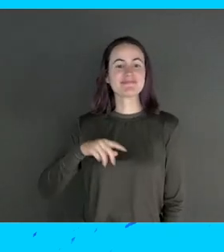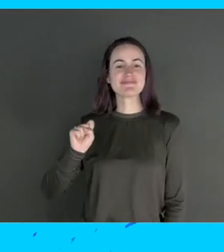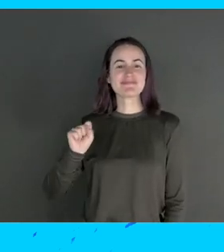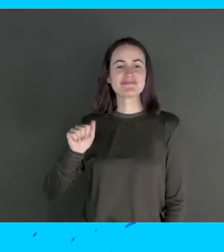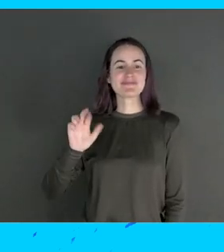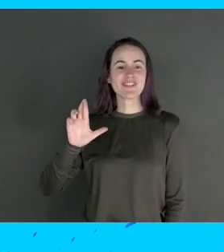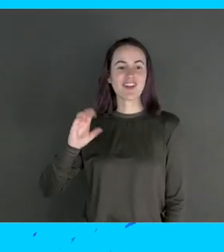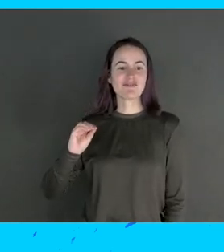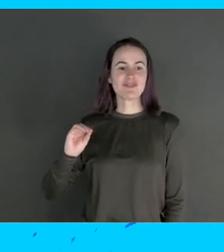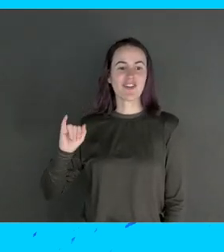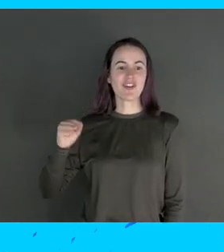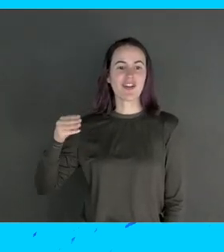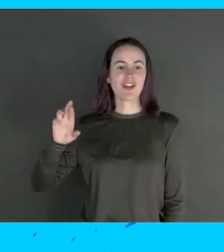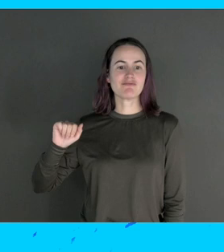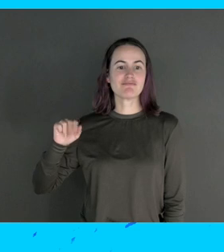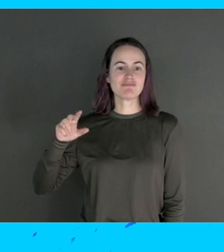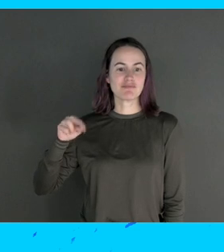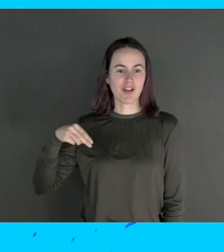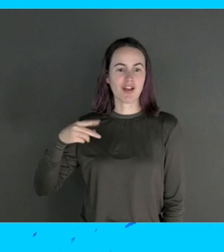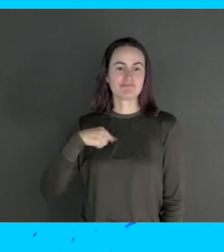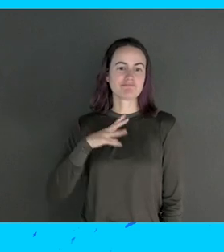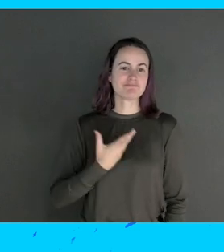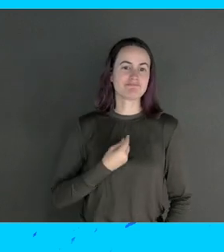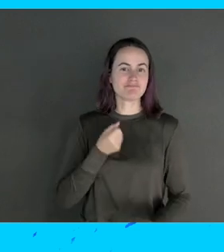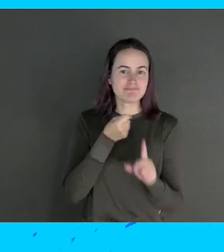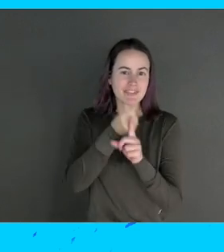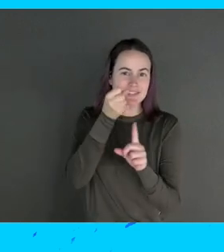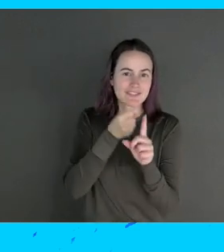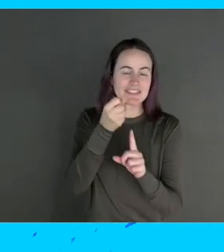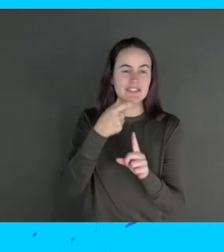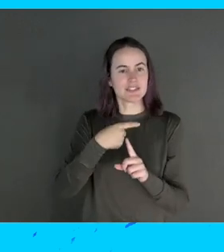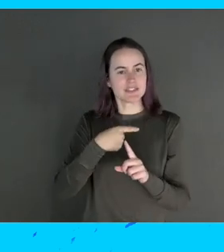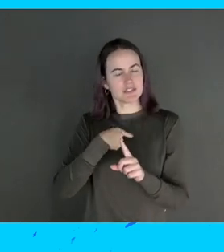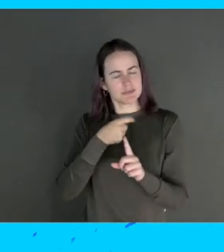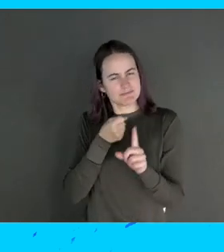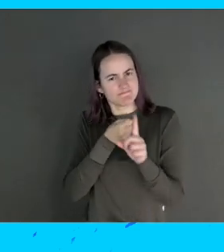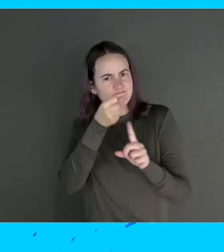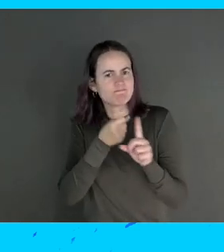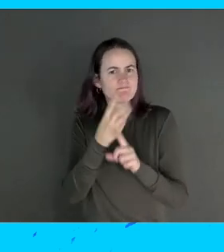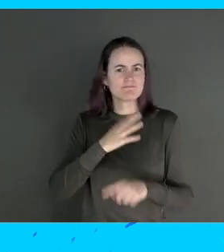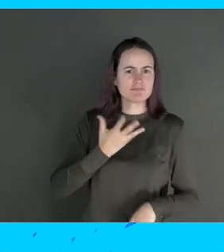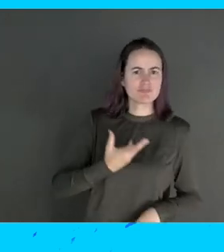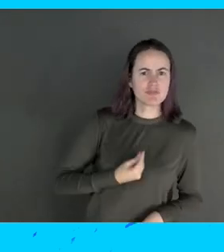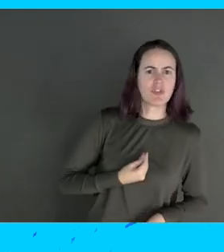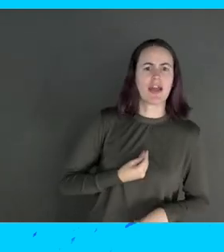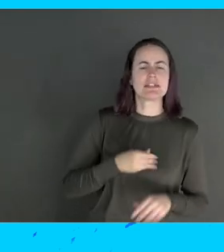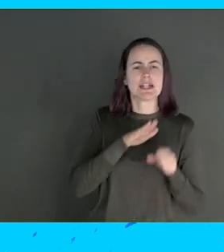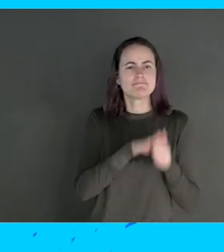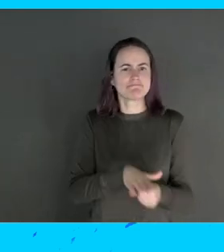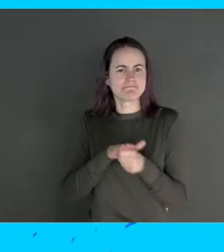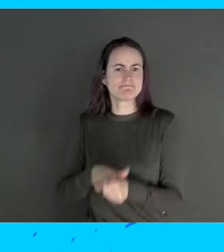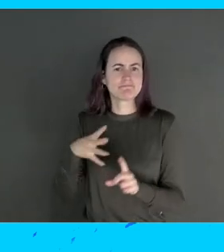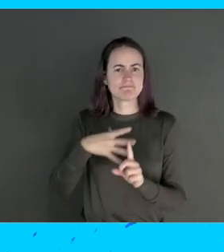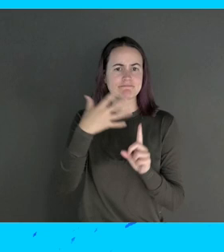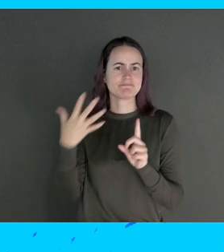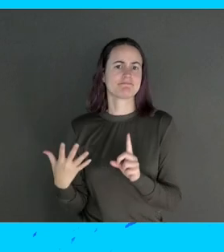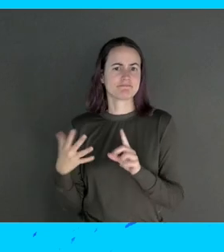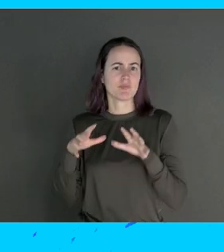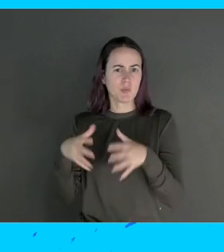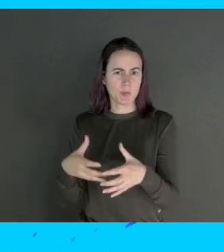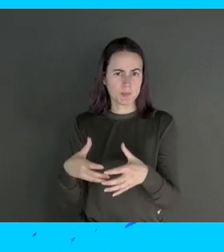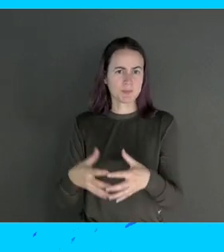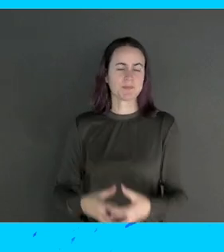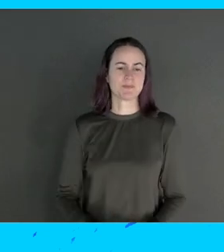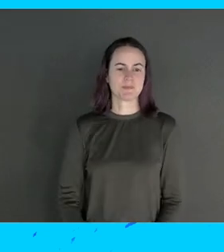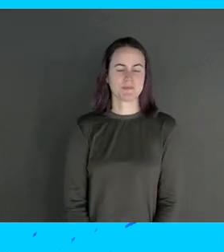transgender activist. I'm working for the sexual and reproductive health and rights of transgender and other sexual and gender minorities. And we will